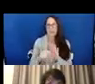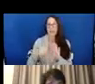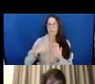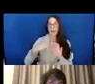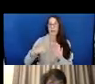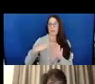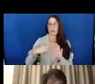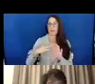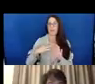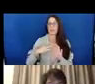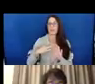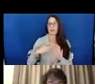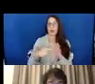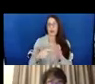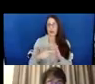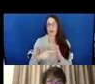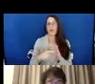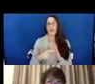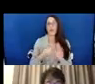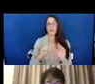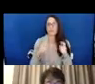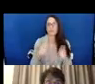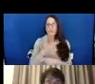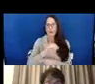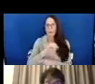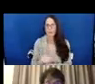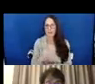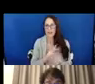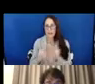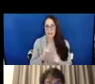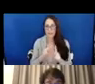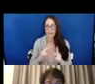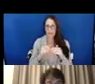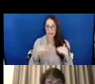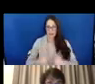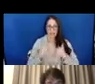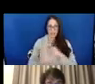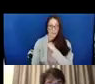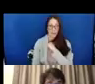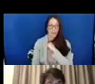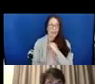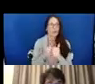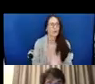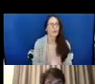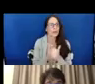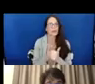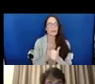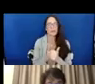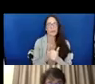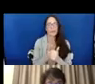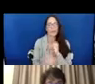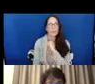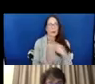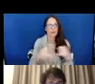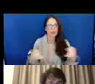living in poverty, according to the US Federal Poverty Line. I apologize. I have a couple of slides